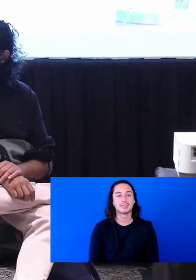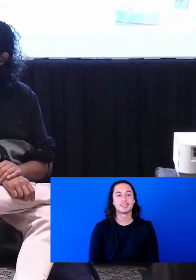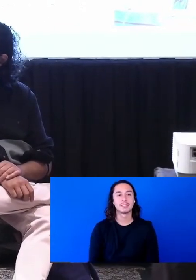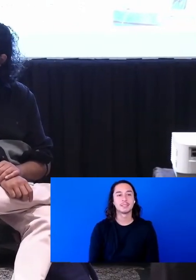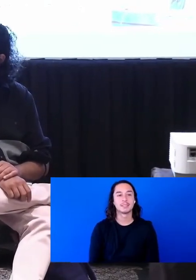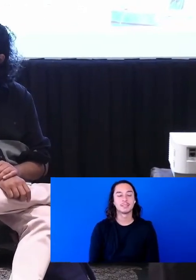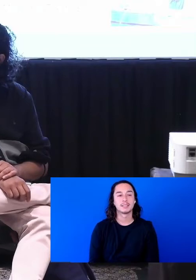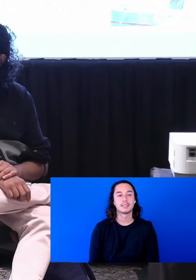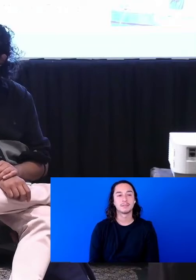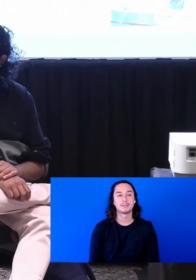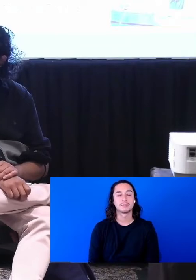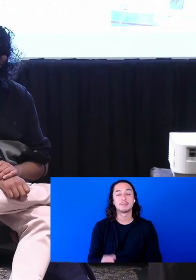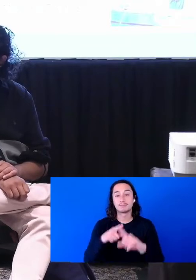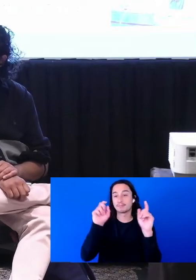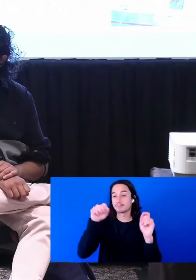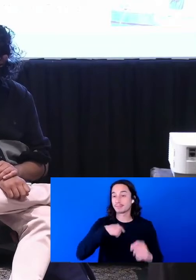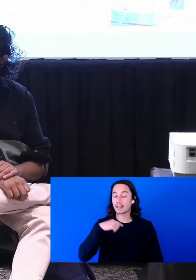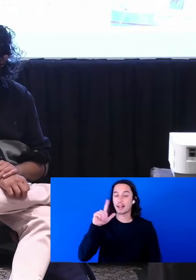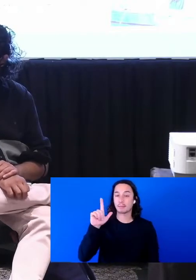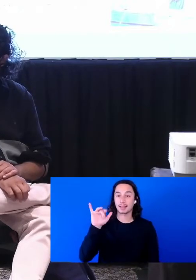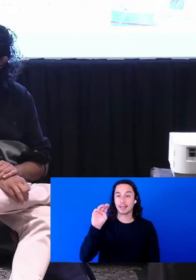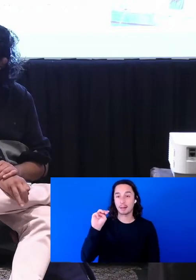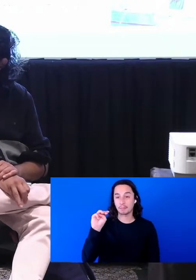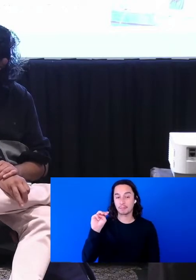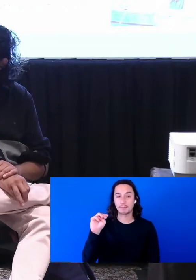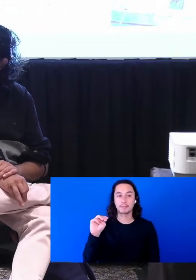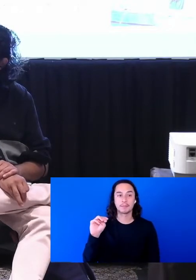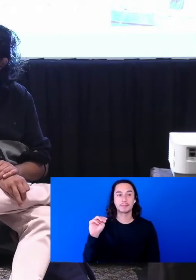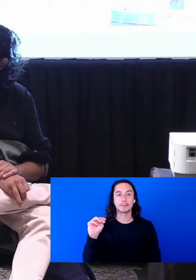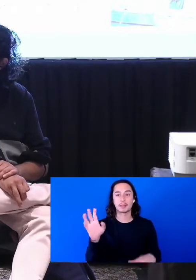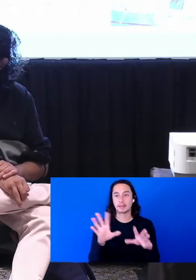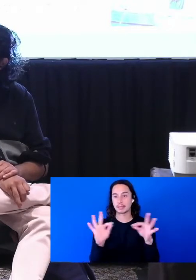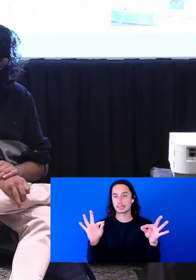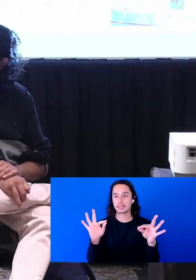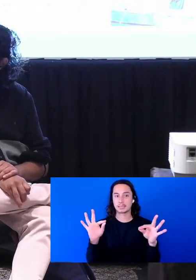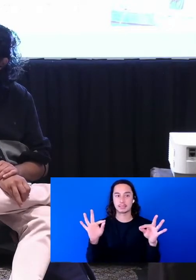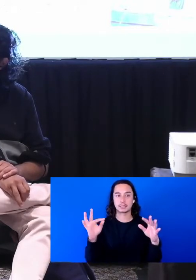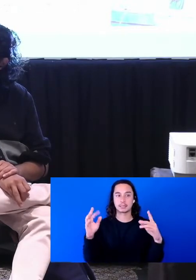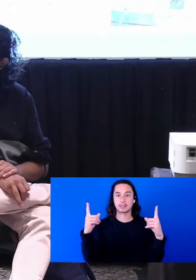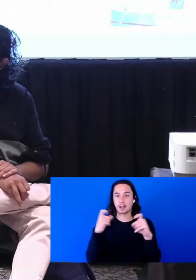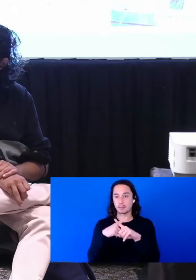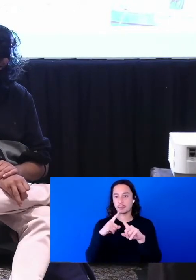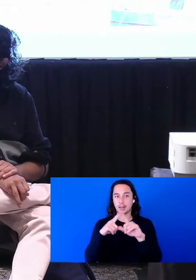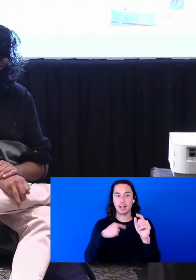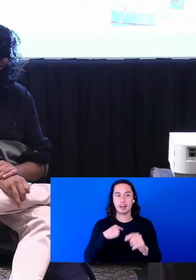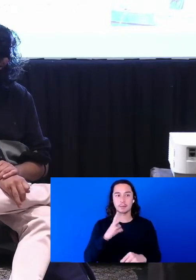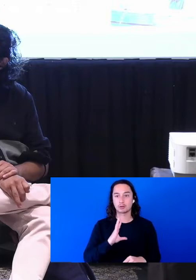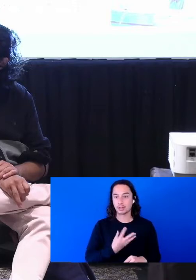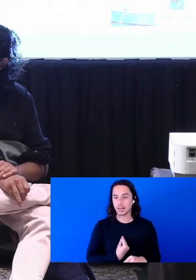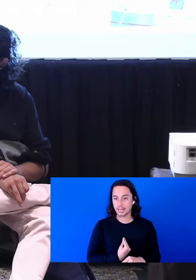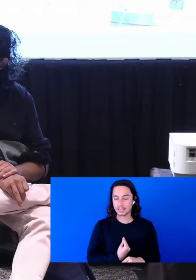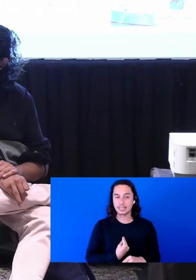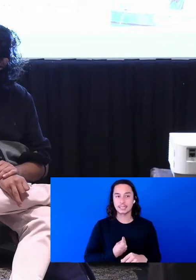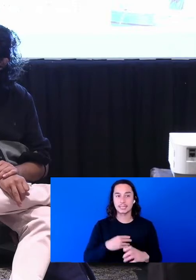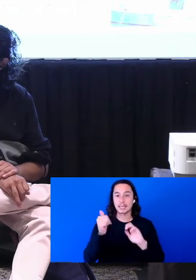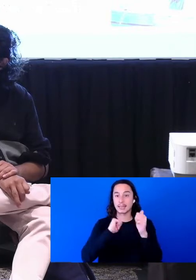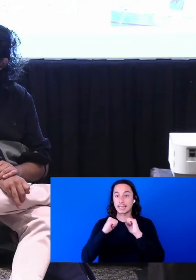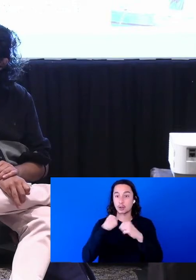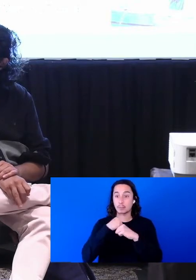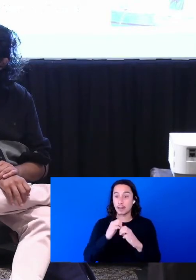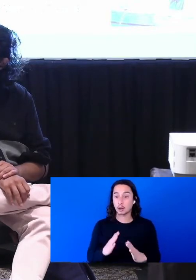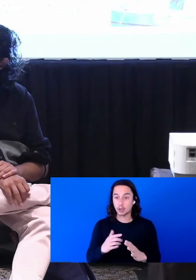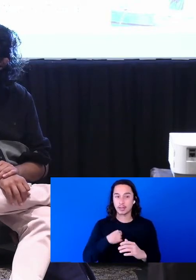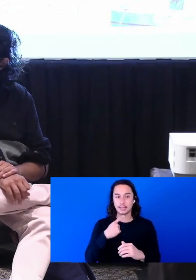yeah, I'm Liam, and disclosure is complicated, but I'm a trans theater maker. I say that because it's really important to my